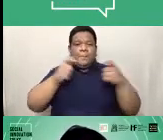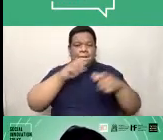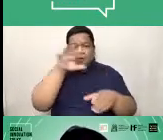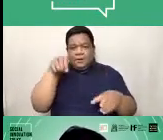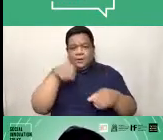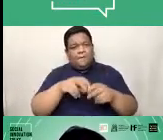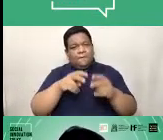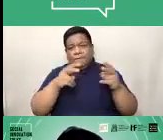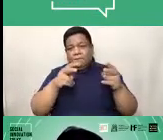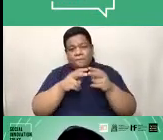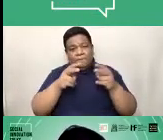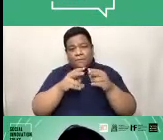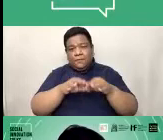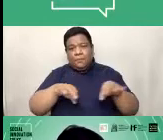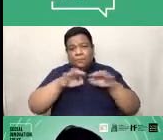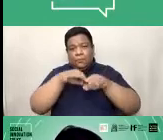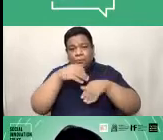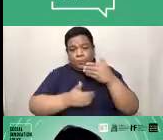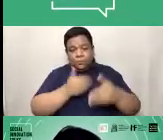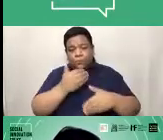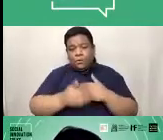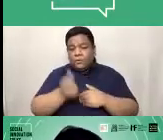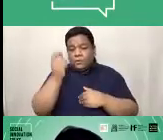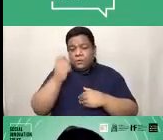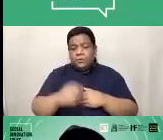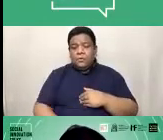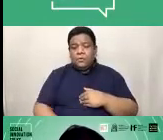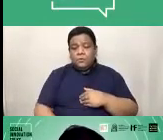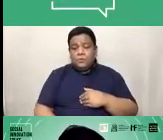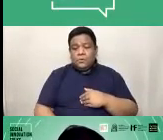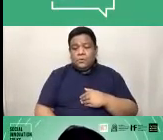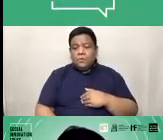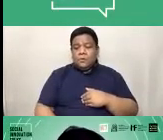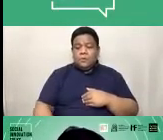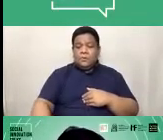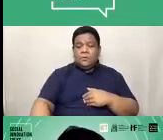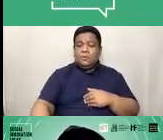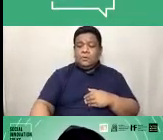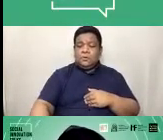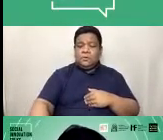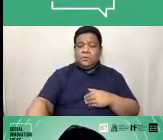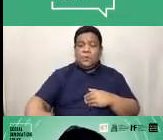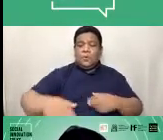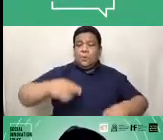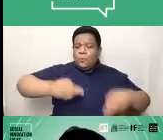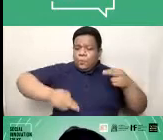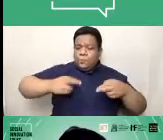automated process. And in fact, robotics is most used in this field, especially in terms of